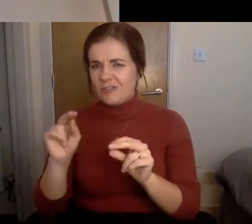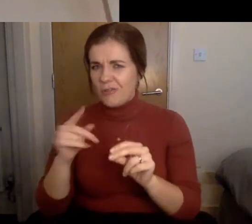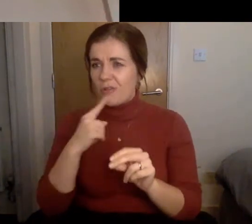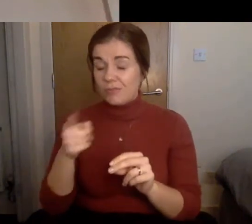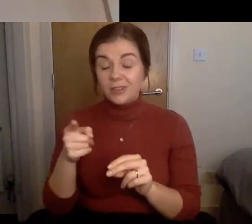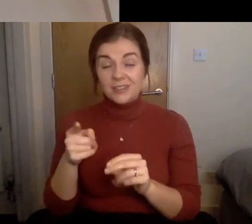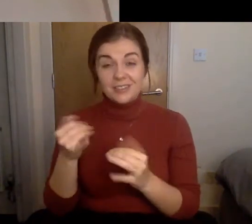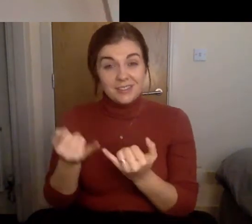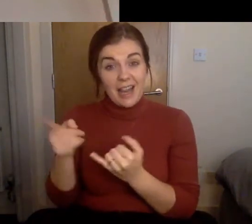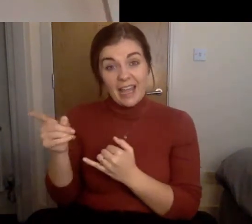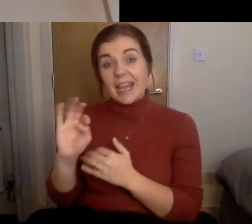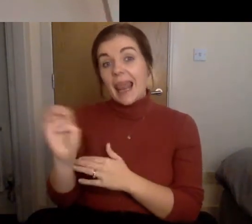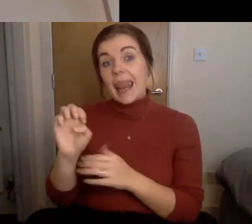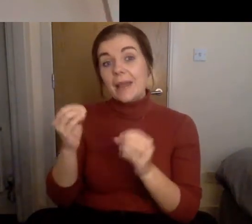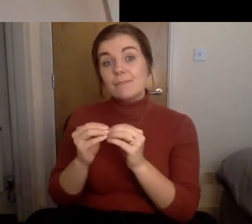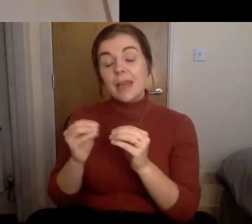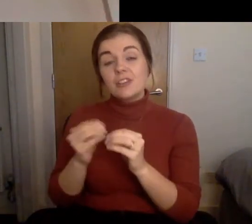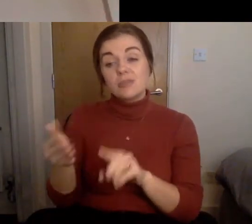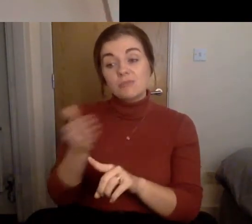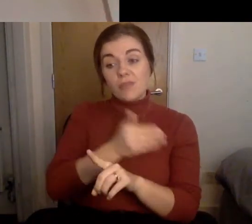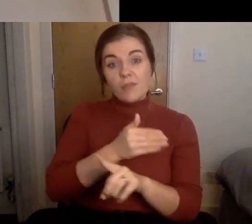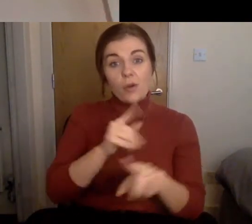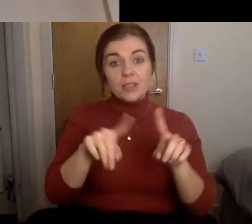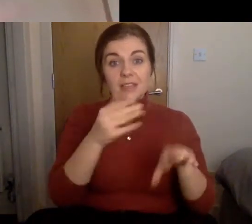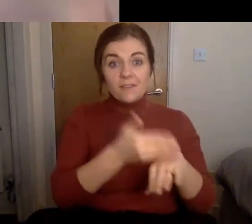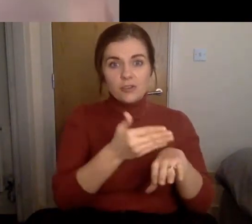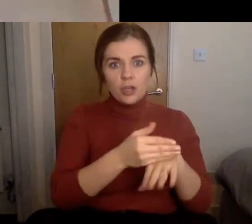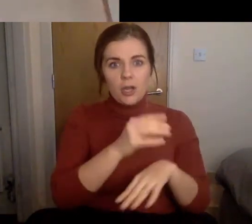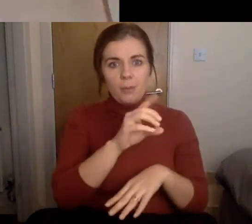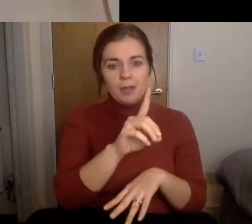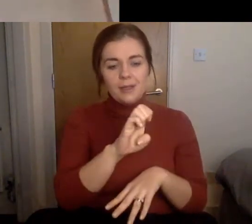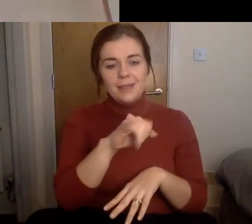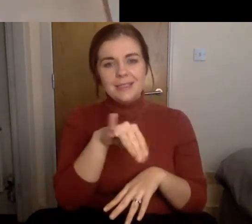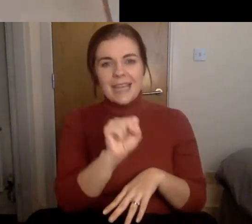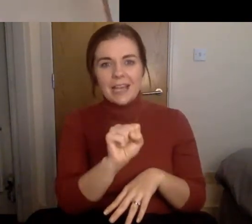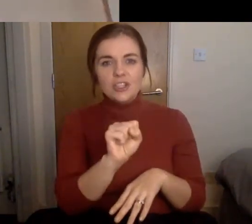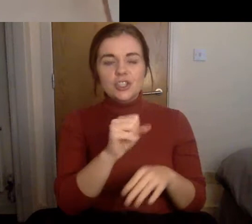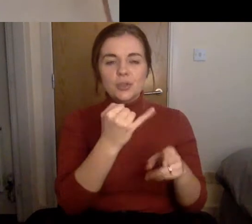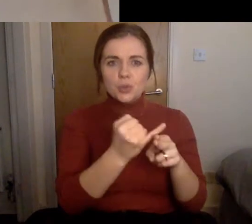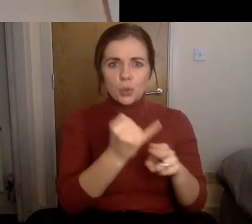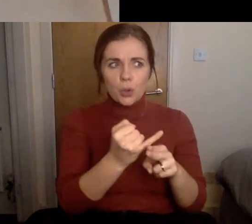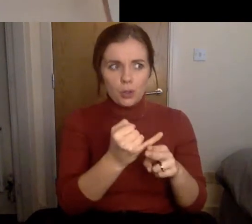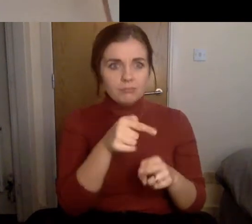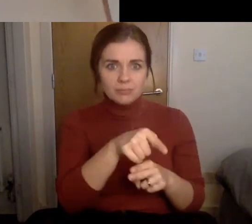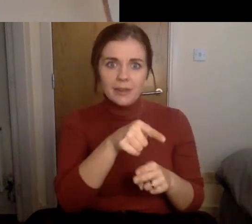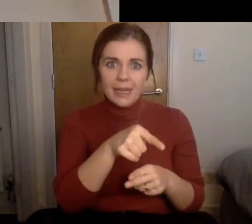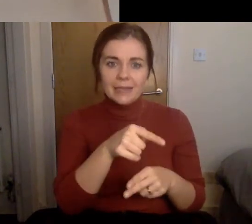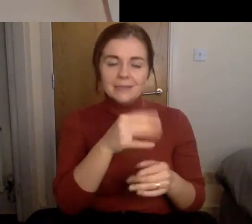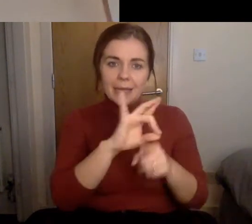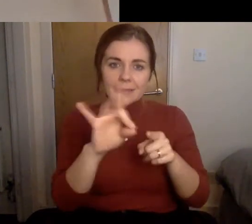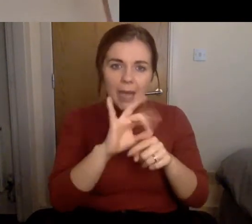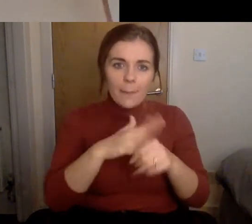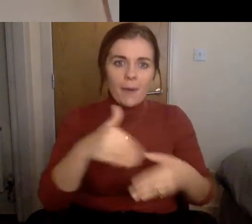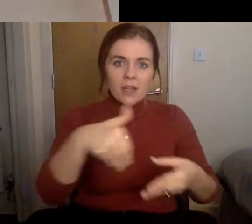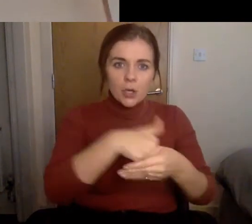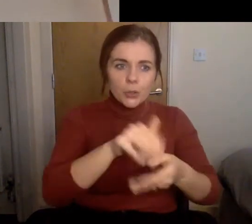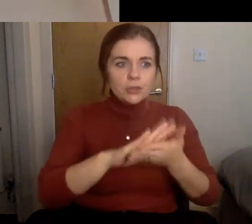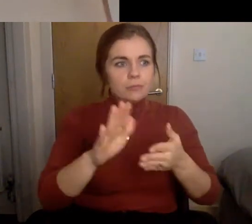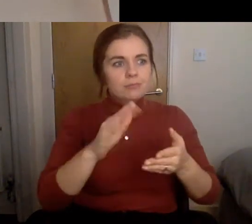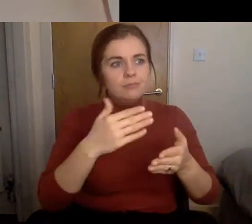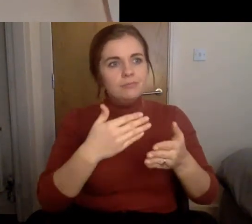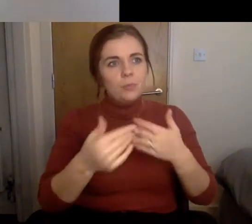there, you were in a Daesh school. Also, prior to that, there was another wider bracket of inclusion going on there, even within the school, and different demands, I'd